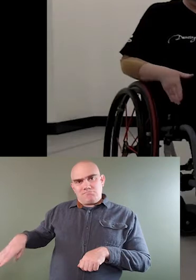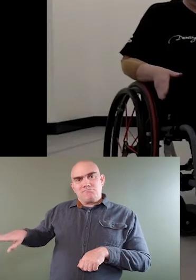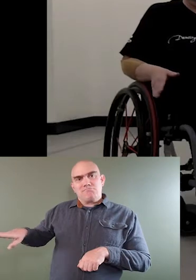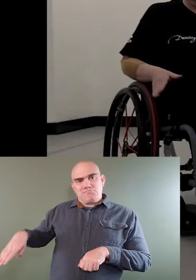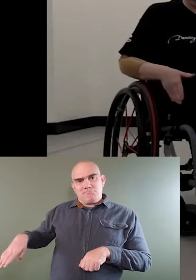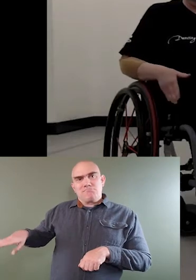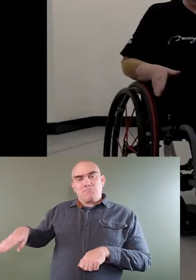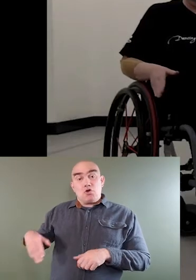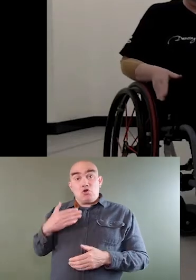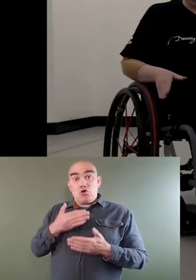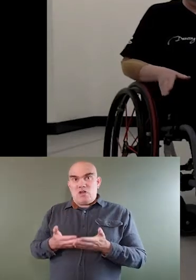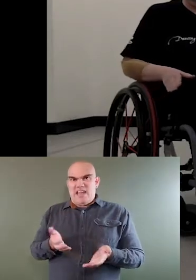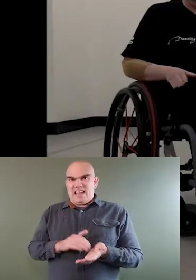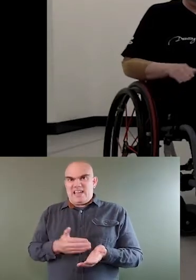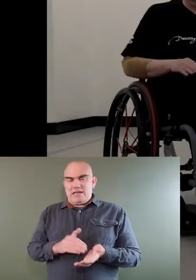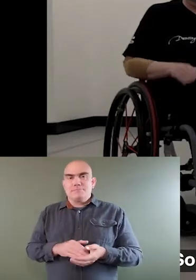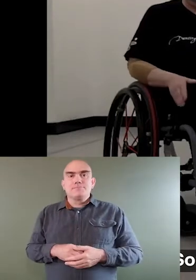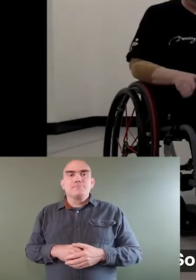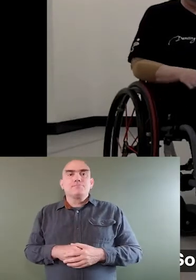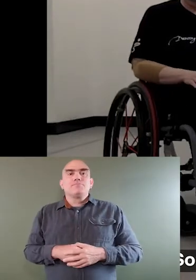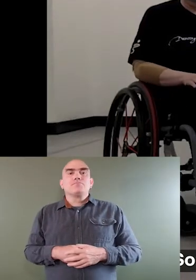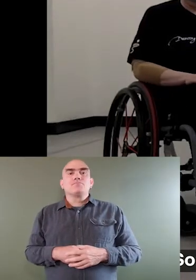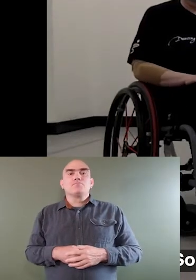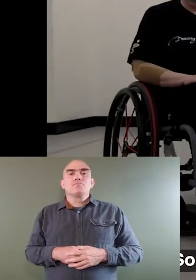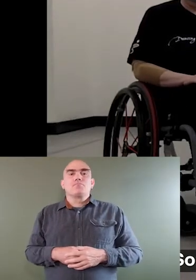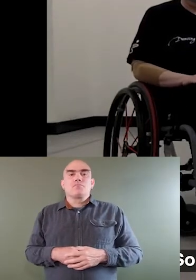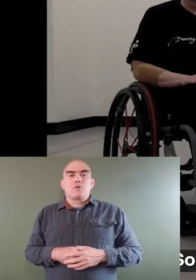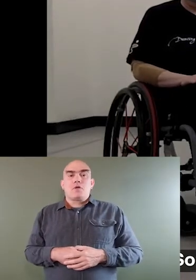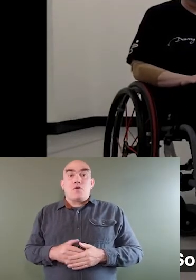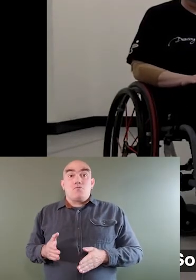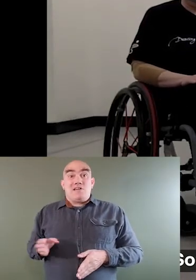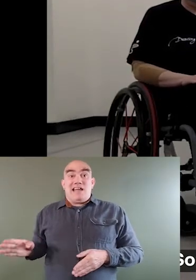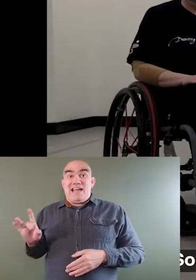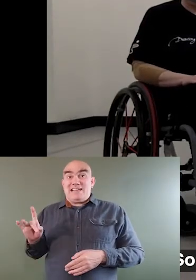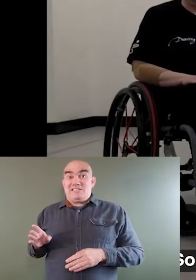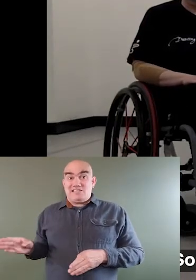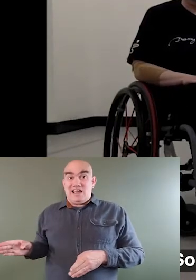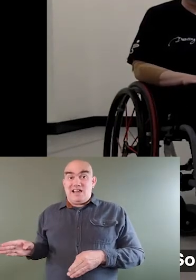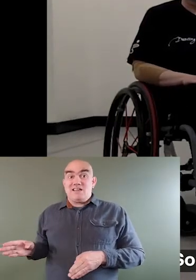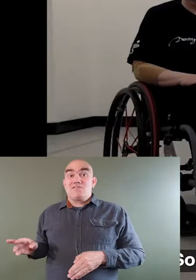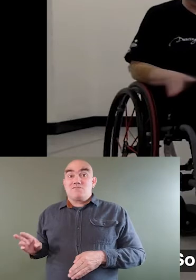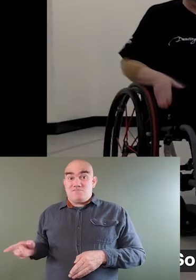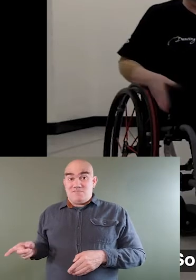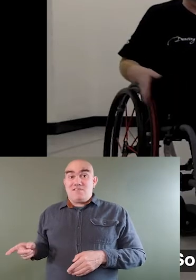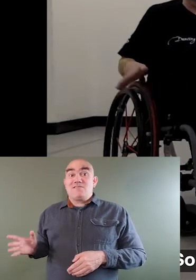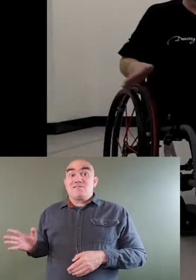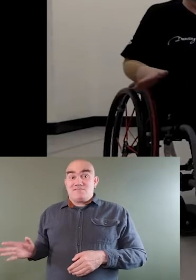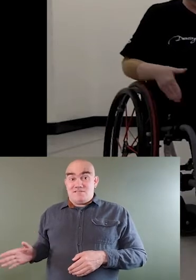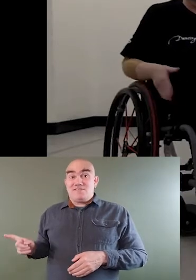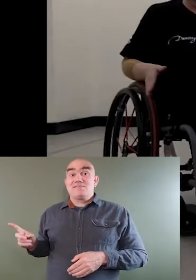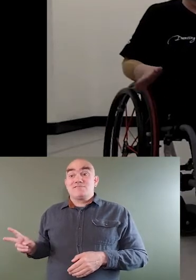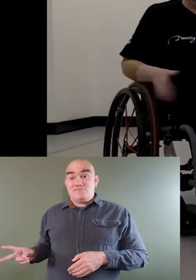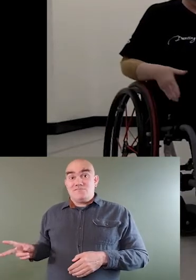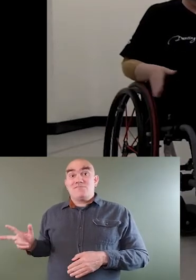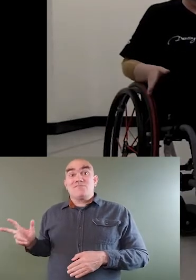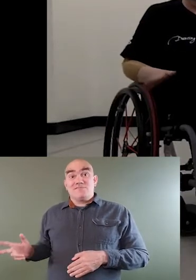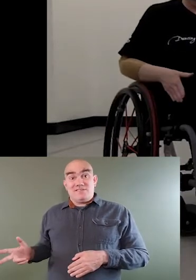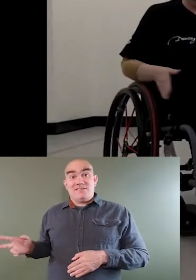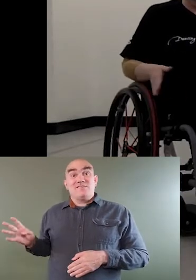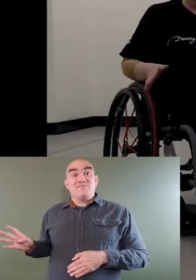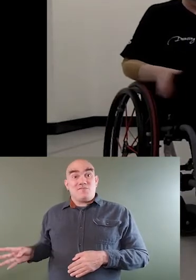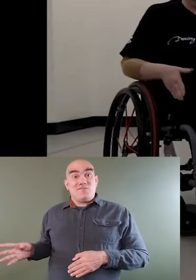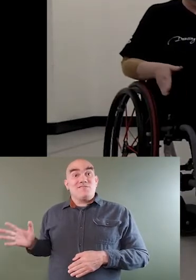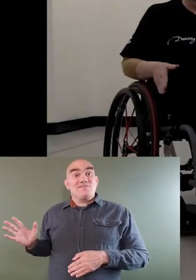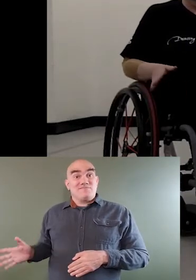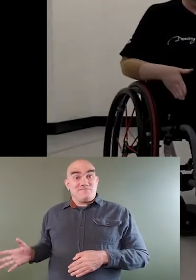Good. Let's try that again. So 8 to the side. 5, 6, ready, we go. 1, 2,